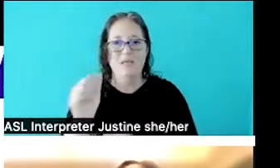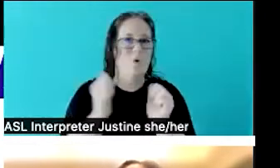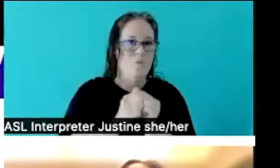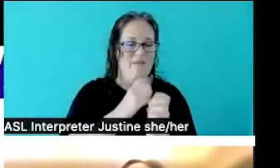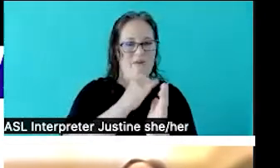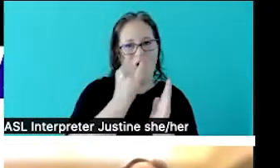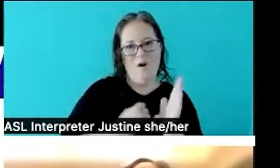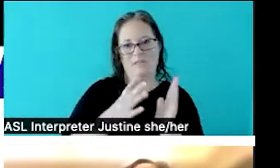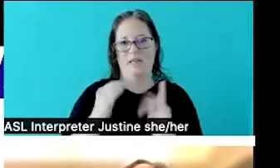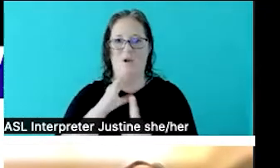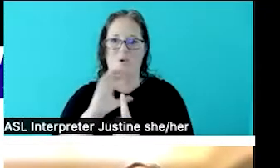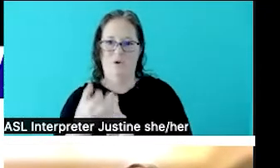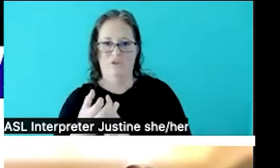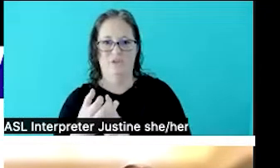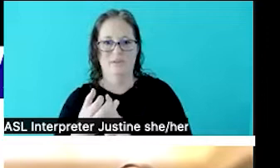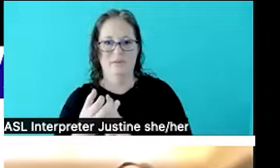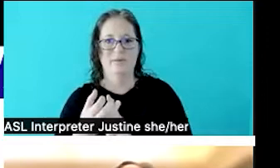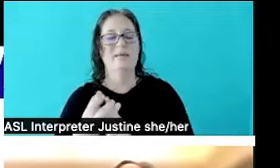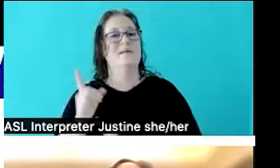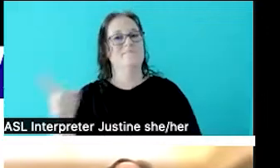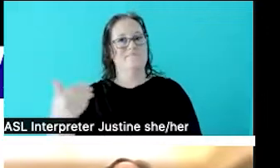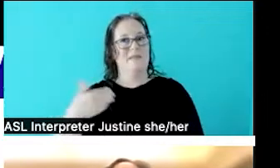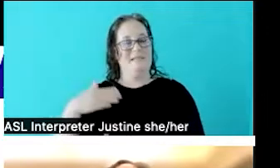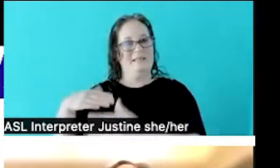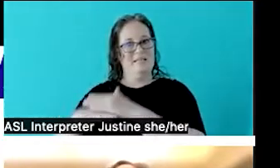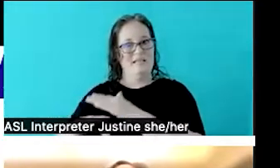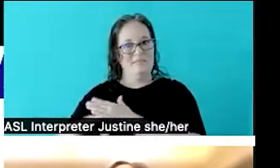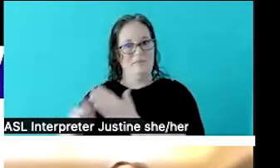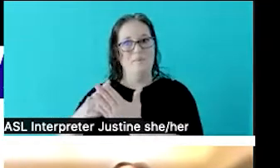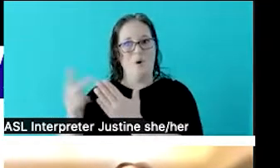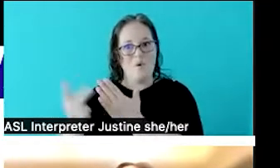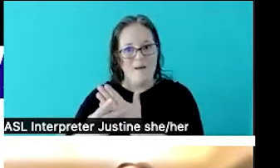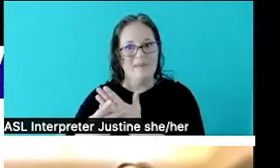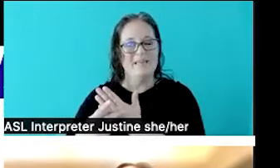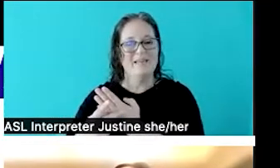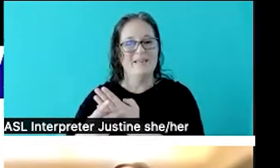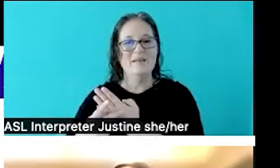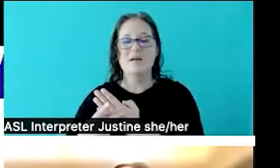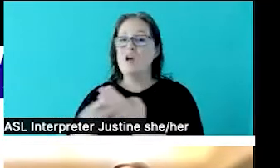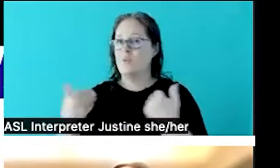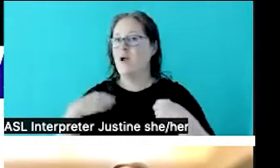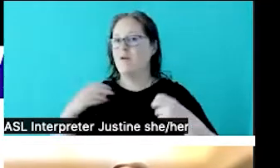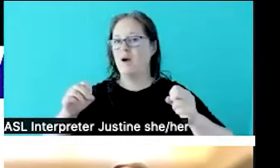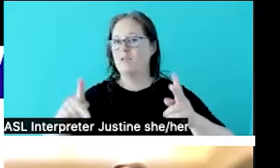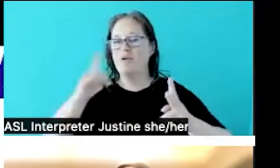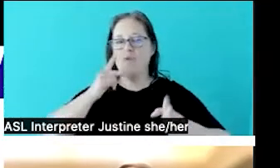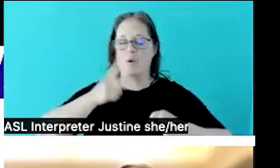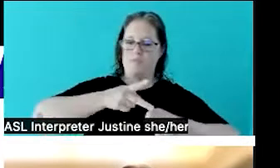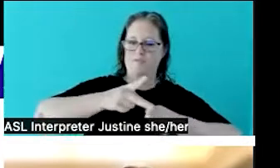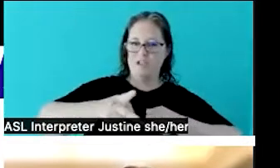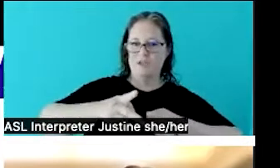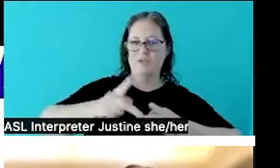of accessible programming. LEAD provides an opportunity for professionals in the field to develop